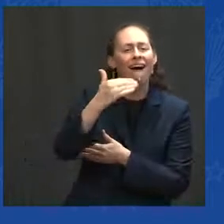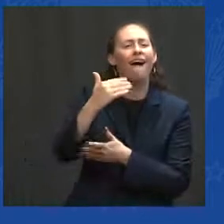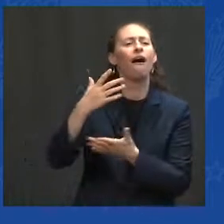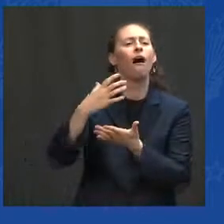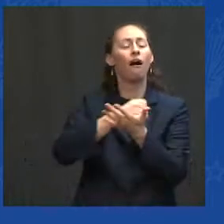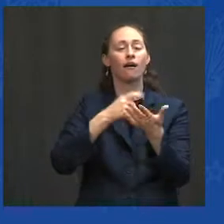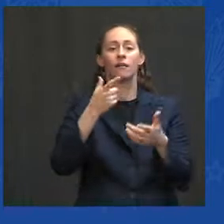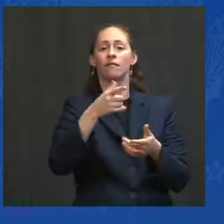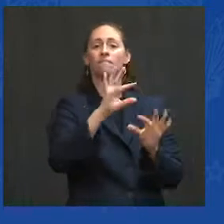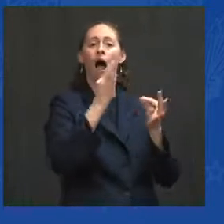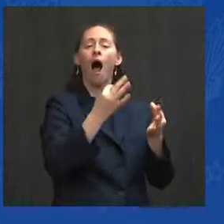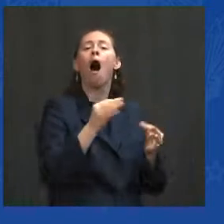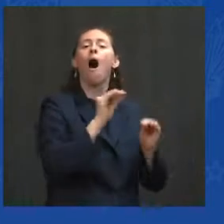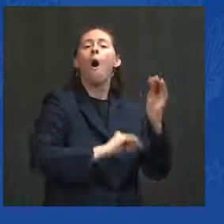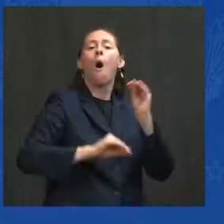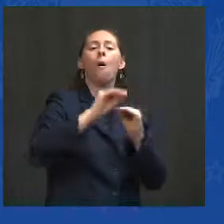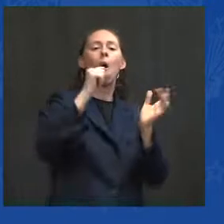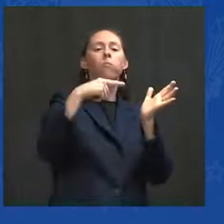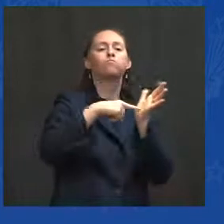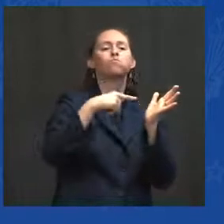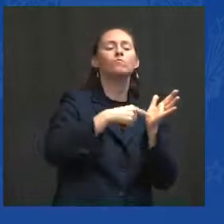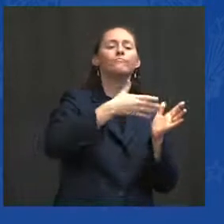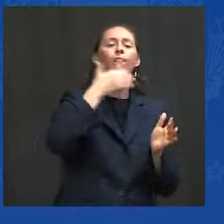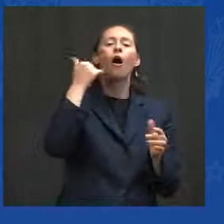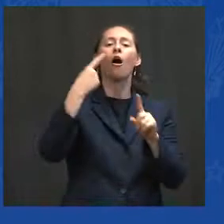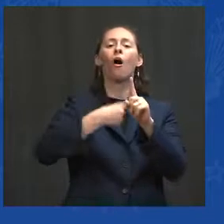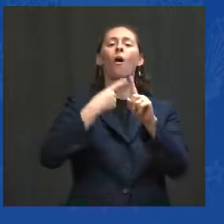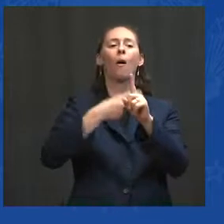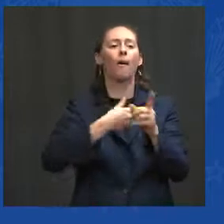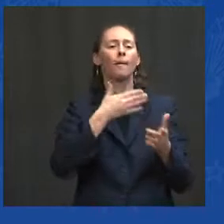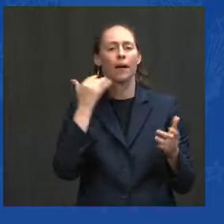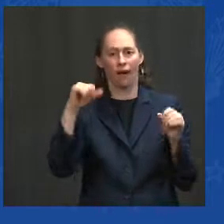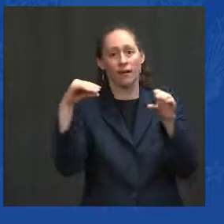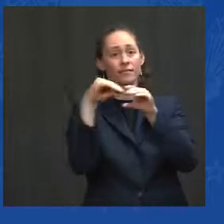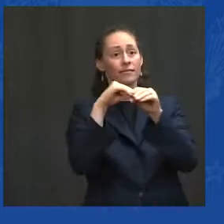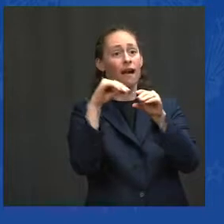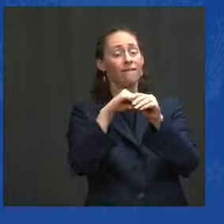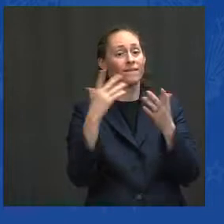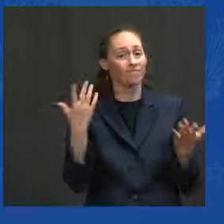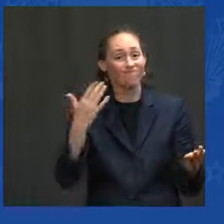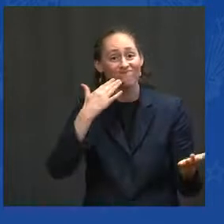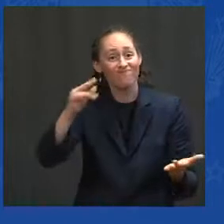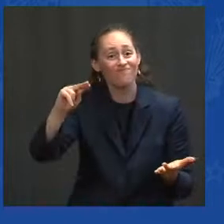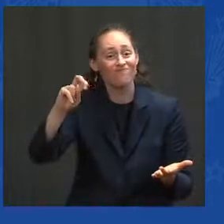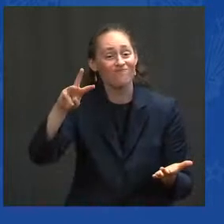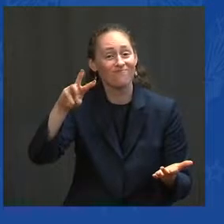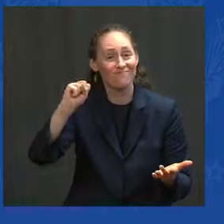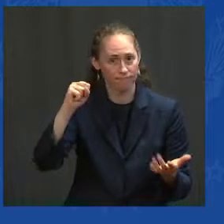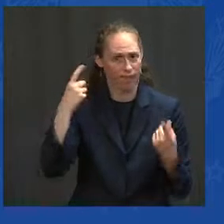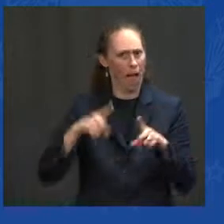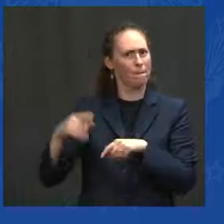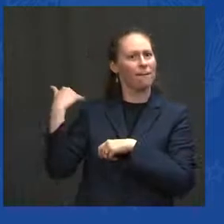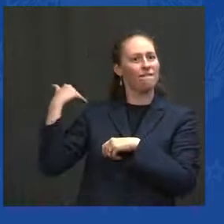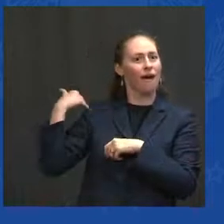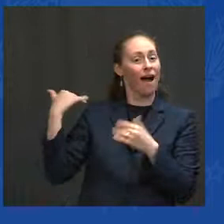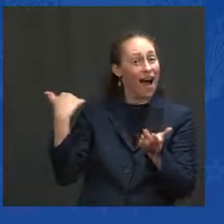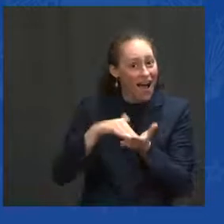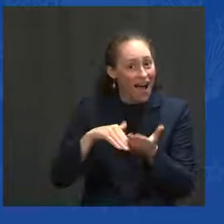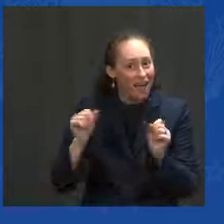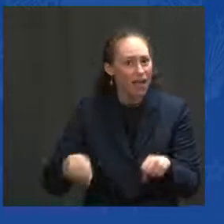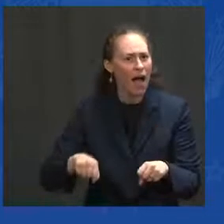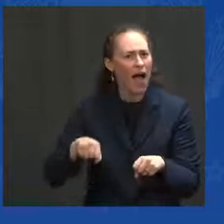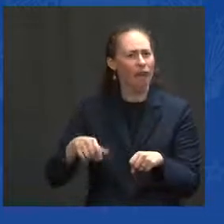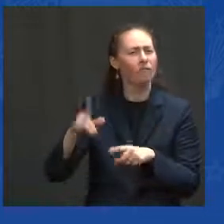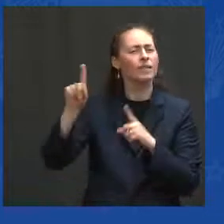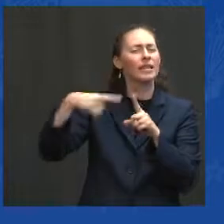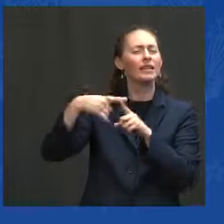save money every month. The good news is we've done it before. In the early 1900s,